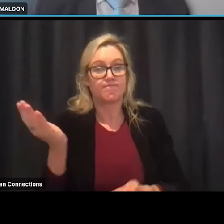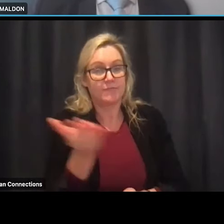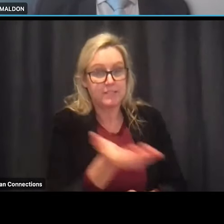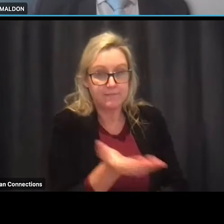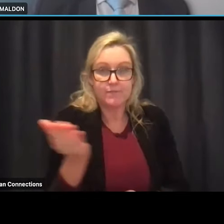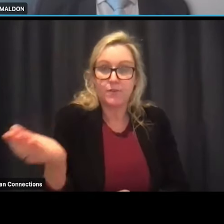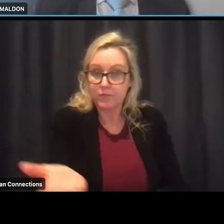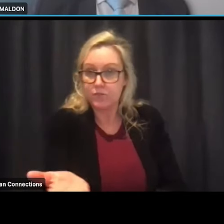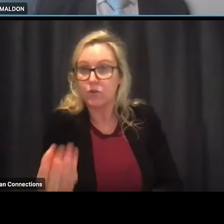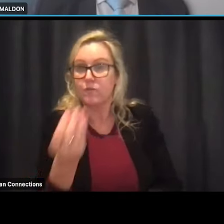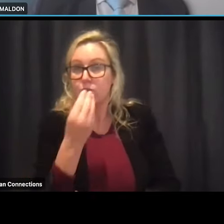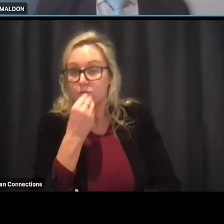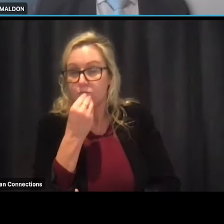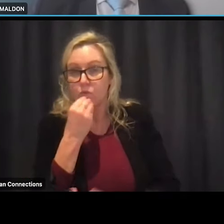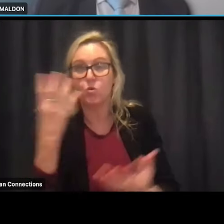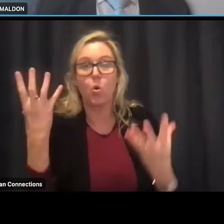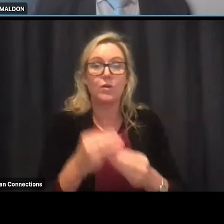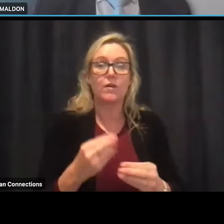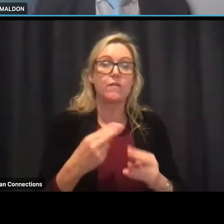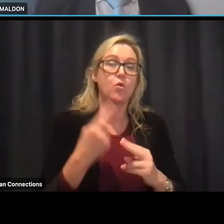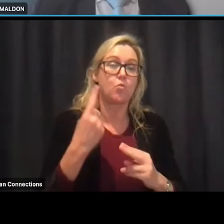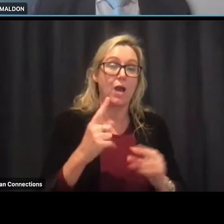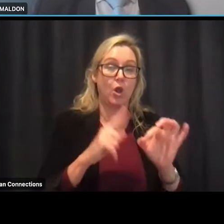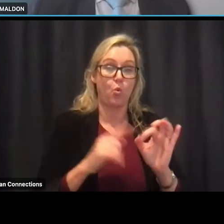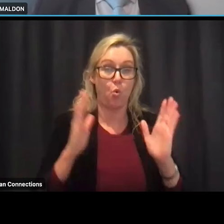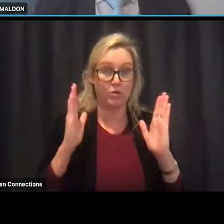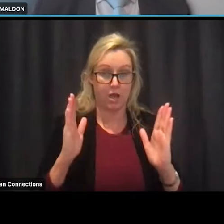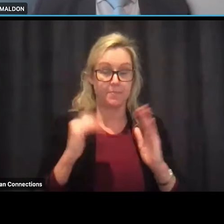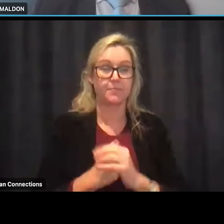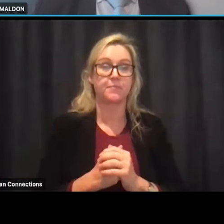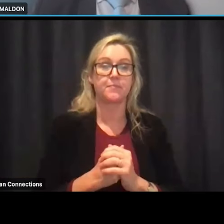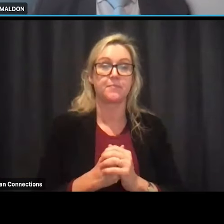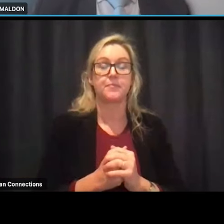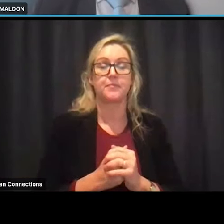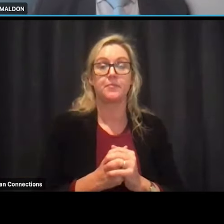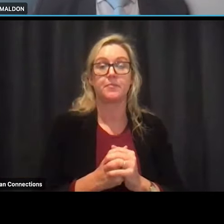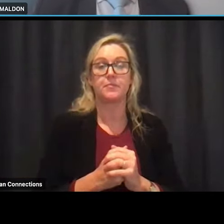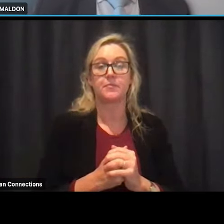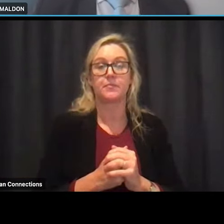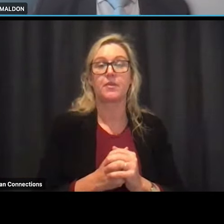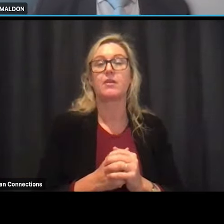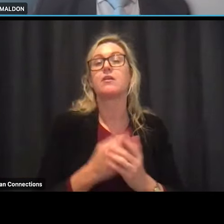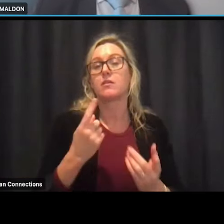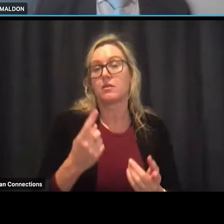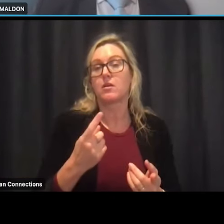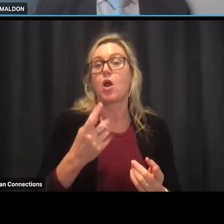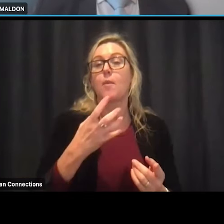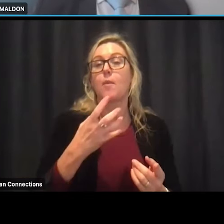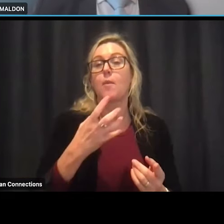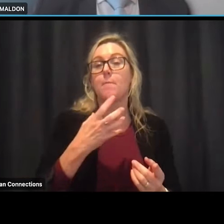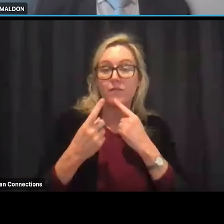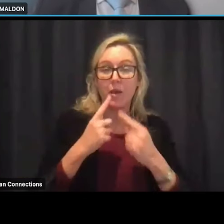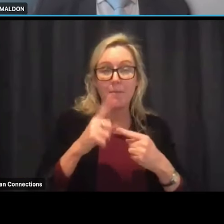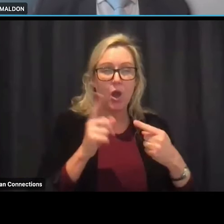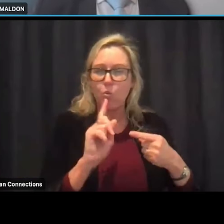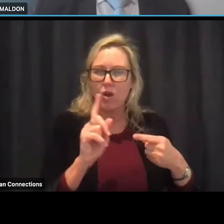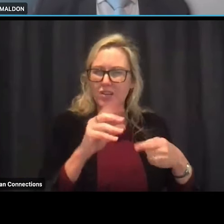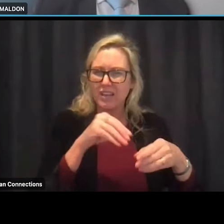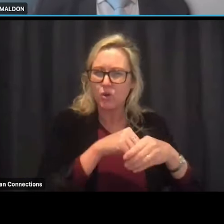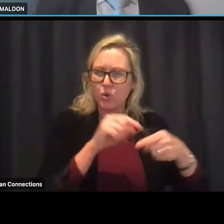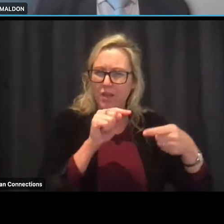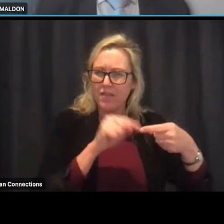staff in total for that quarter. So again, more detailed information is available of what to include